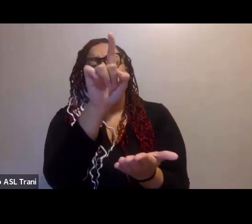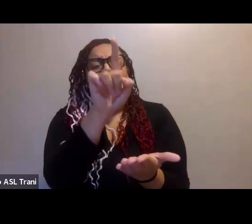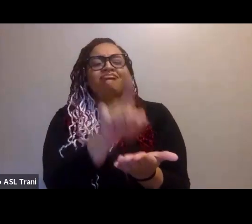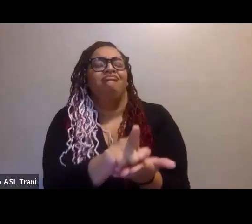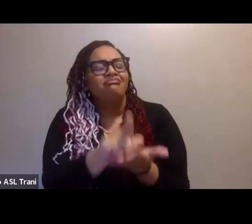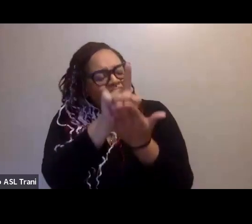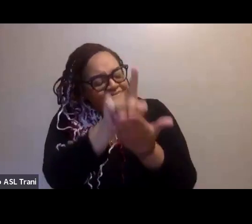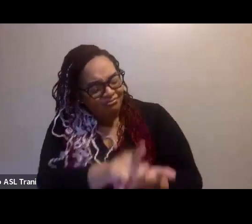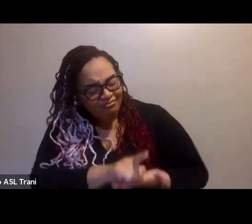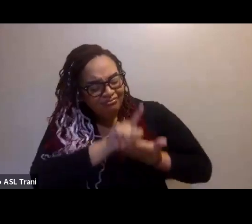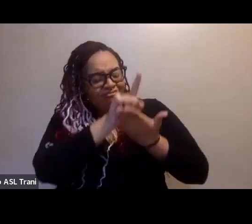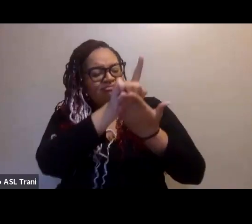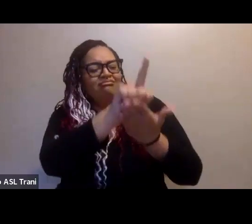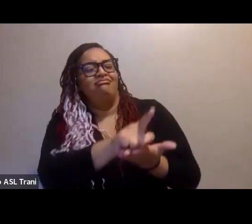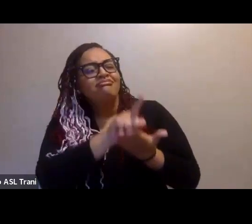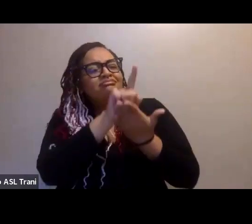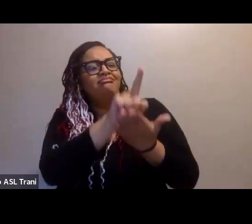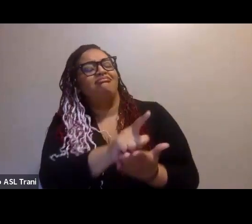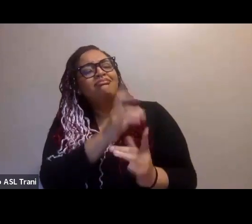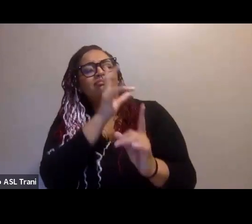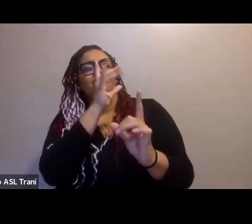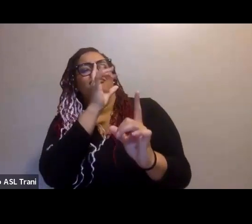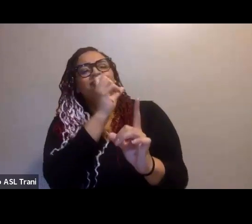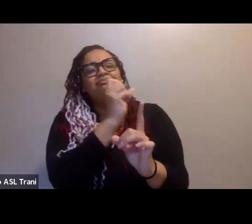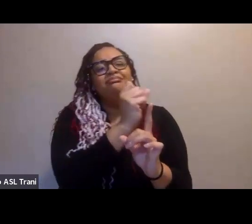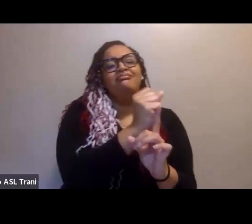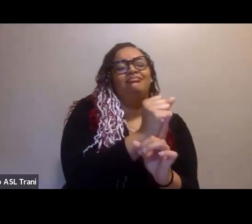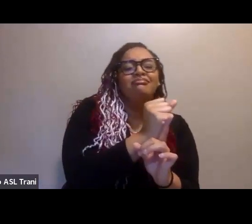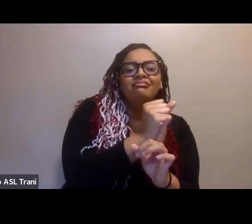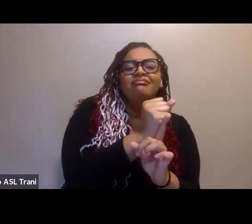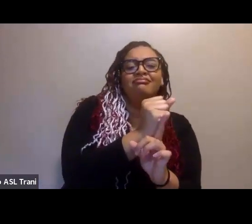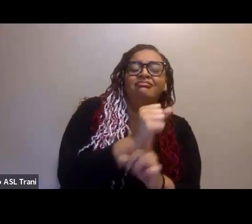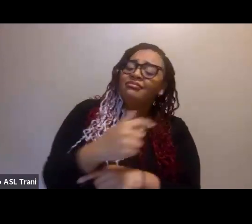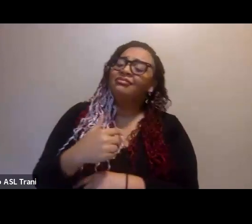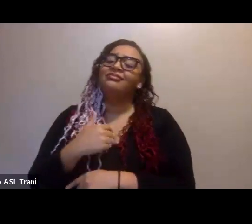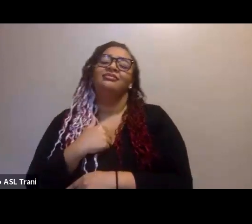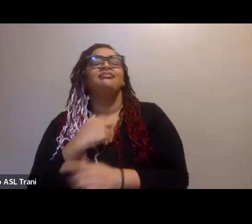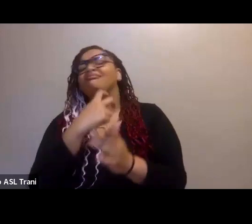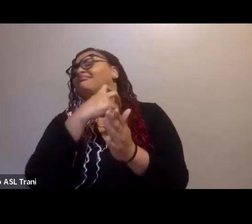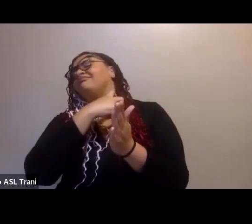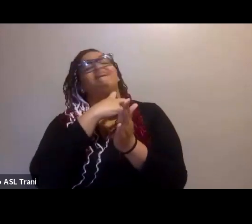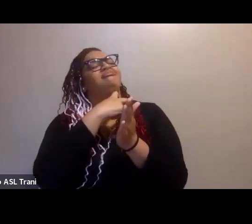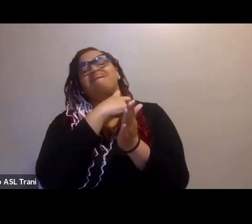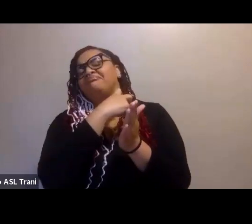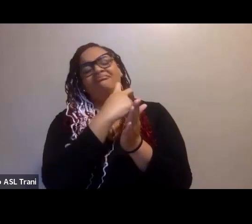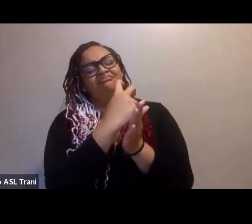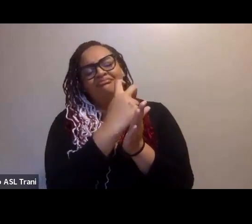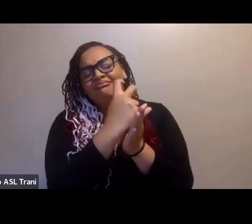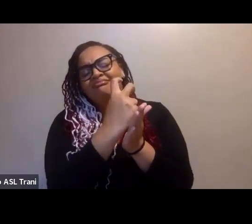I'm falling down, so into you. I'm falling